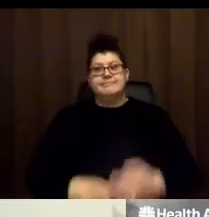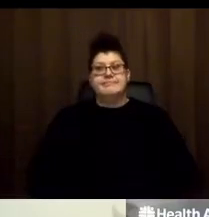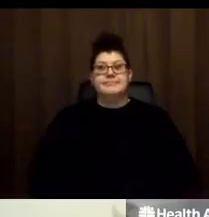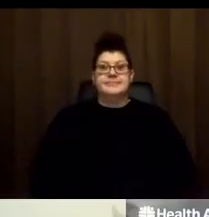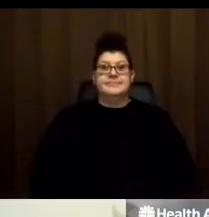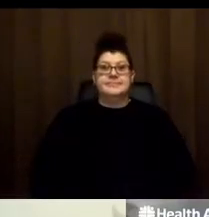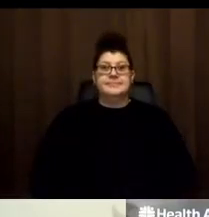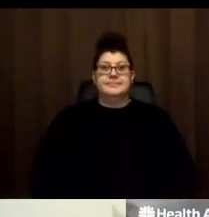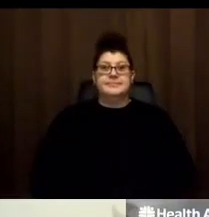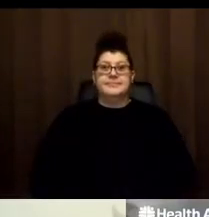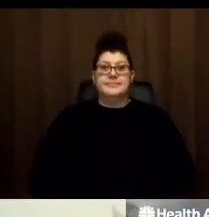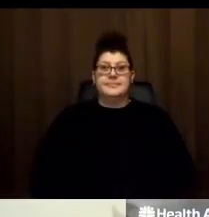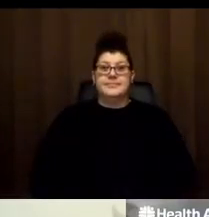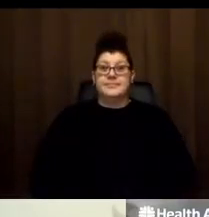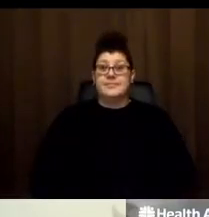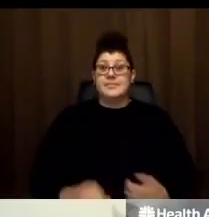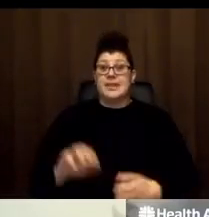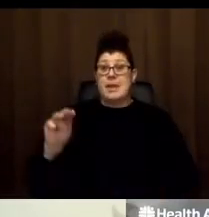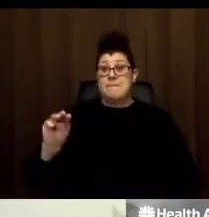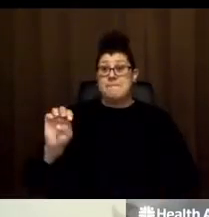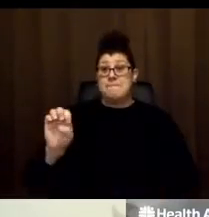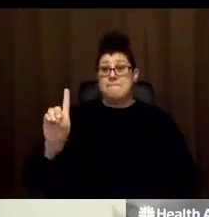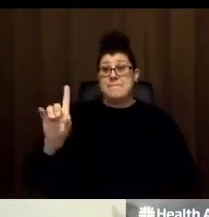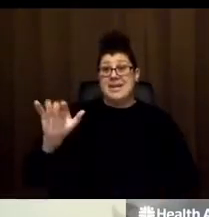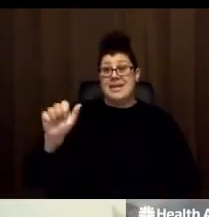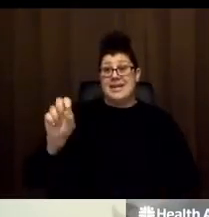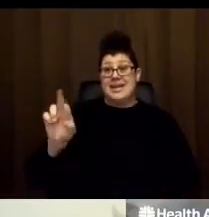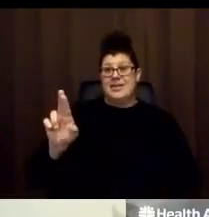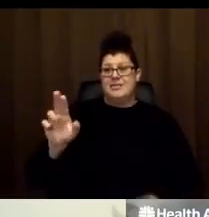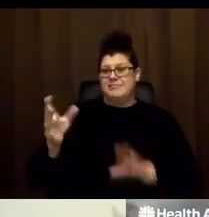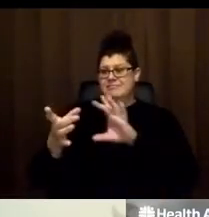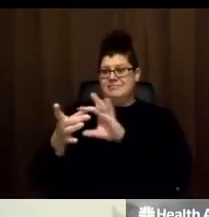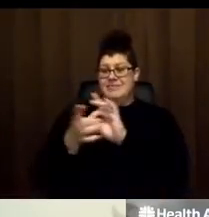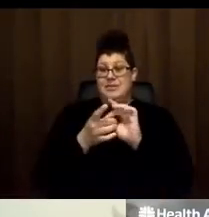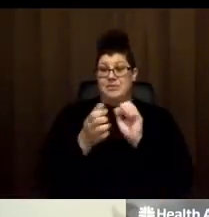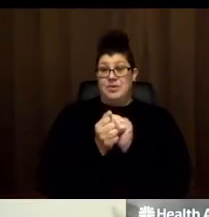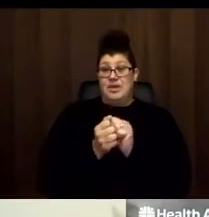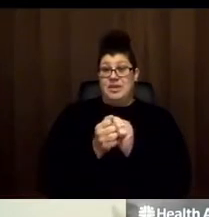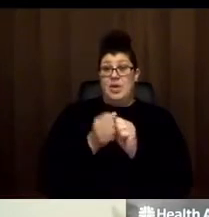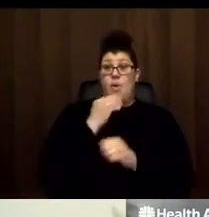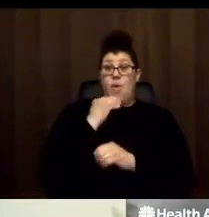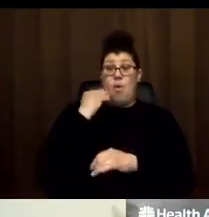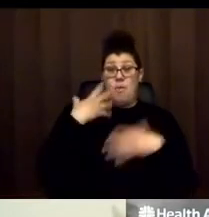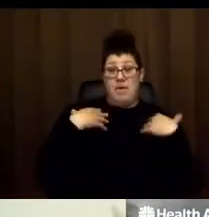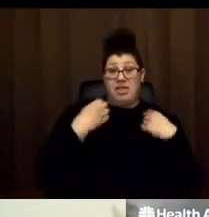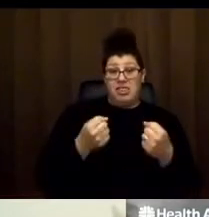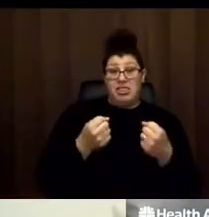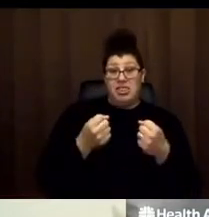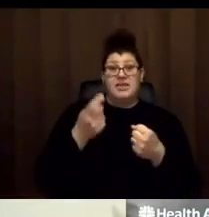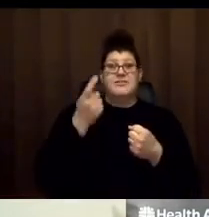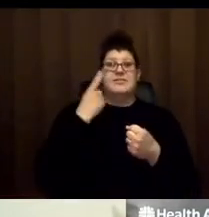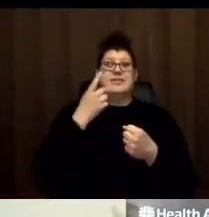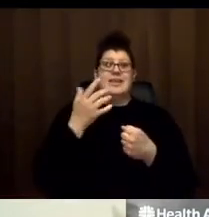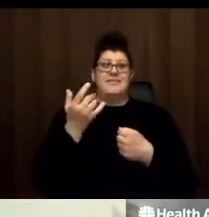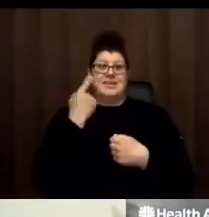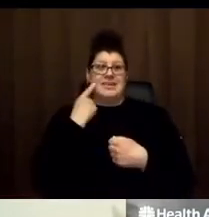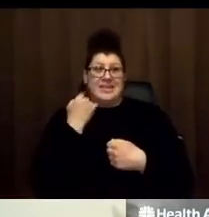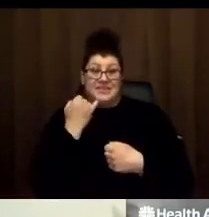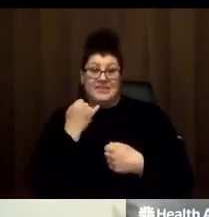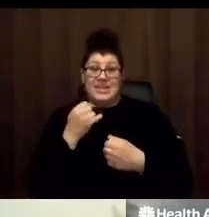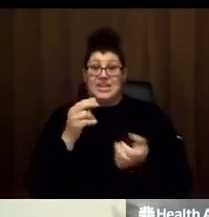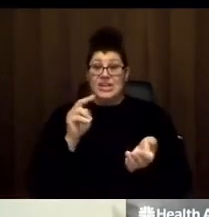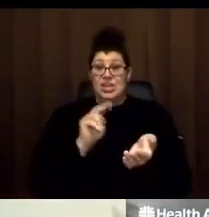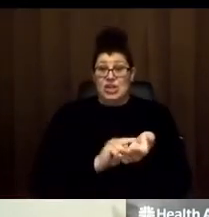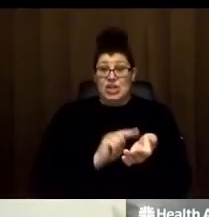How does Medicare work with home care or home health, skilled nursing facilities, assisted living facilities, nursing